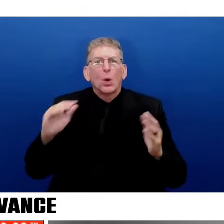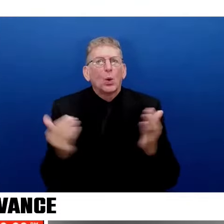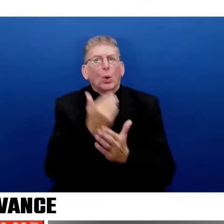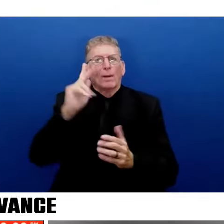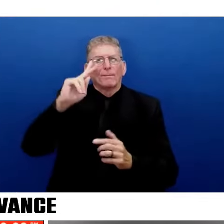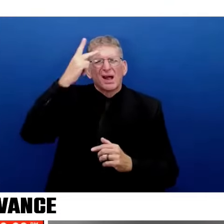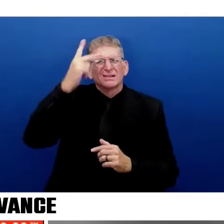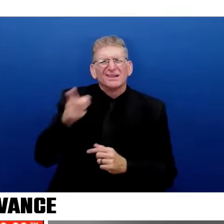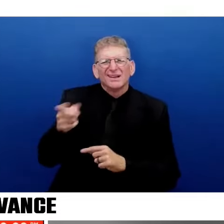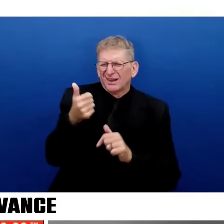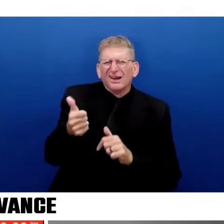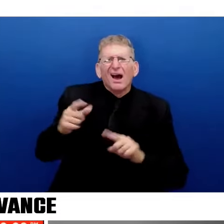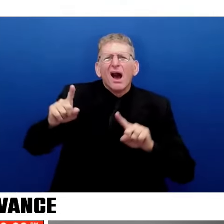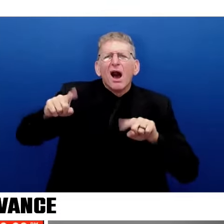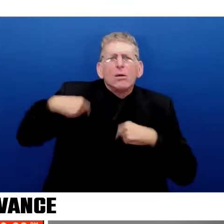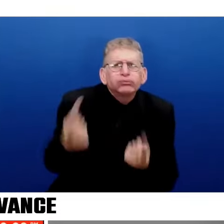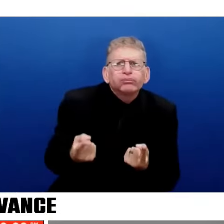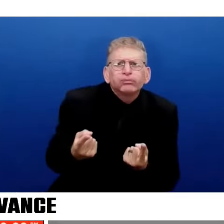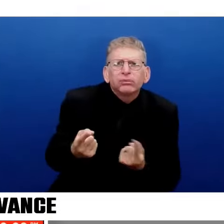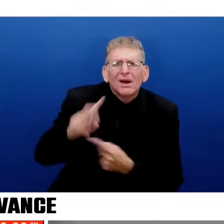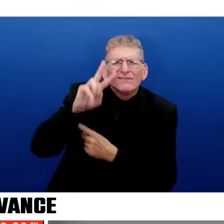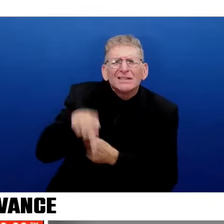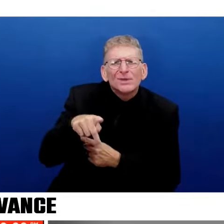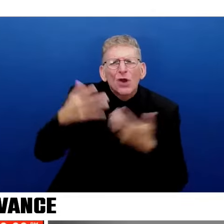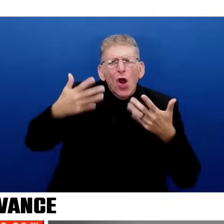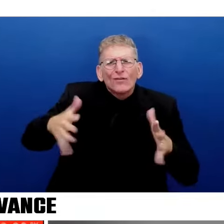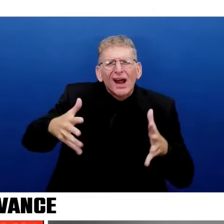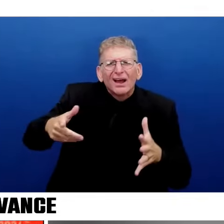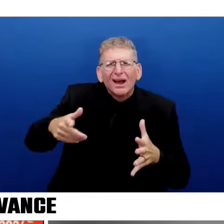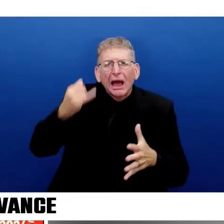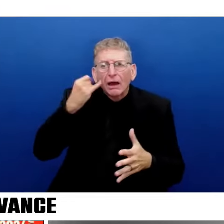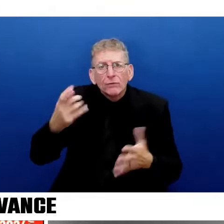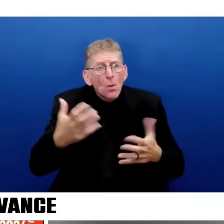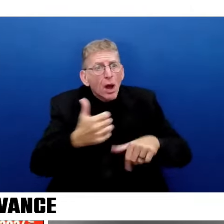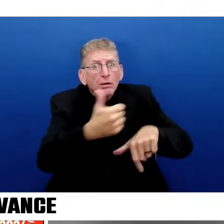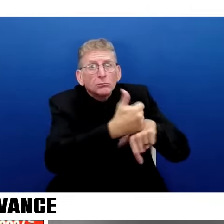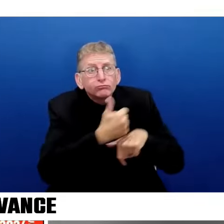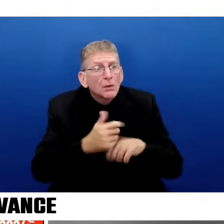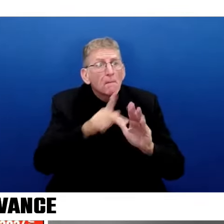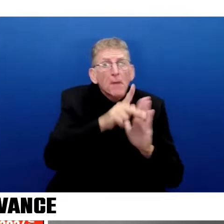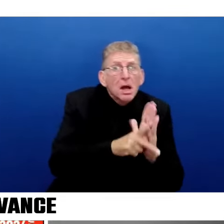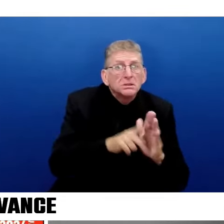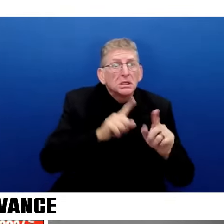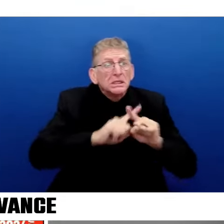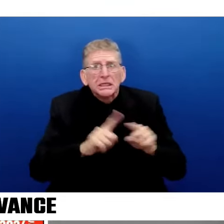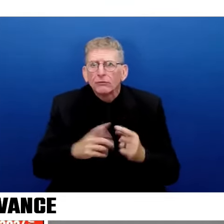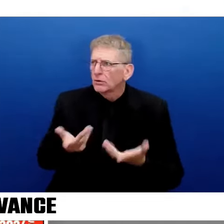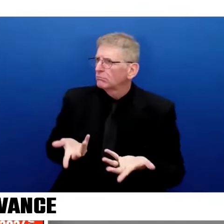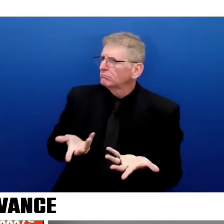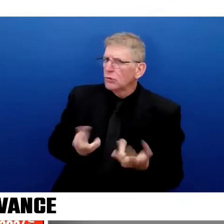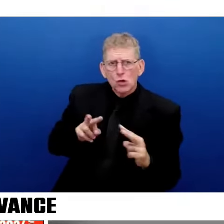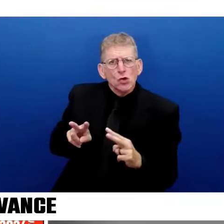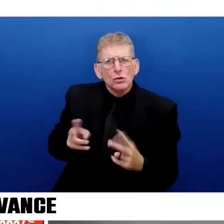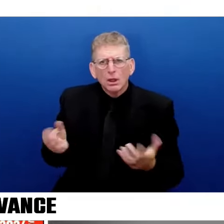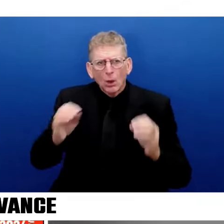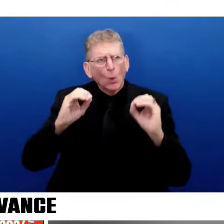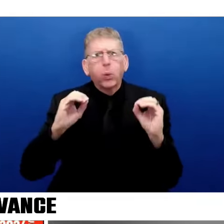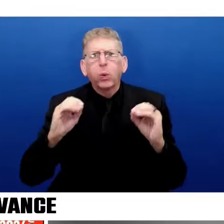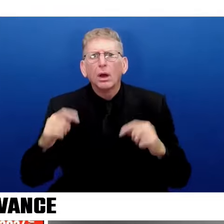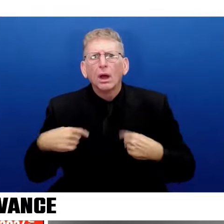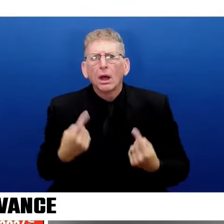these policies to make housing more affordable, I invite her to use the office that the American people already gave her, not sit around